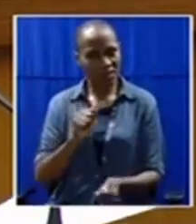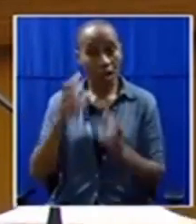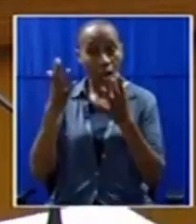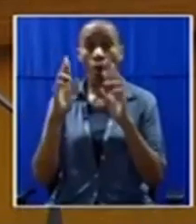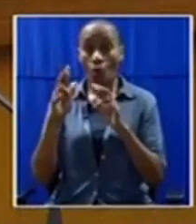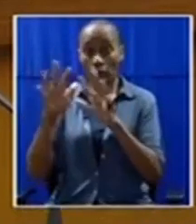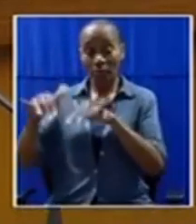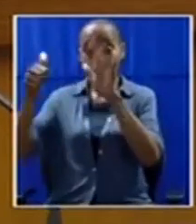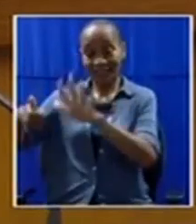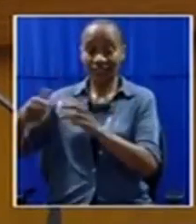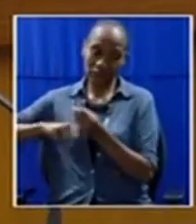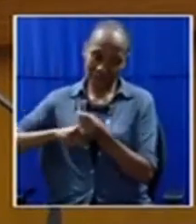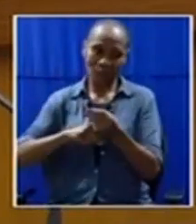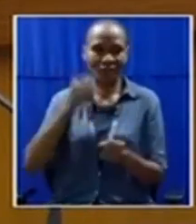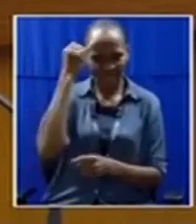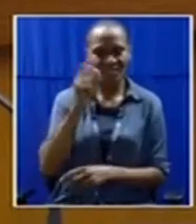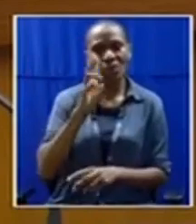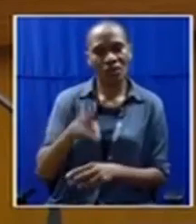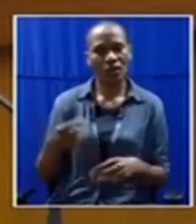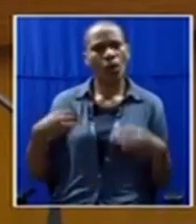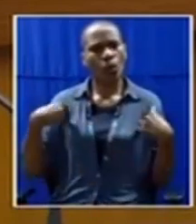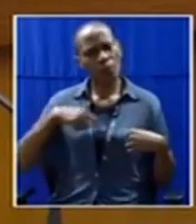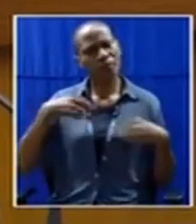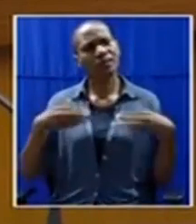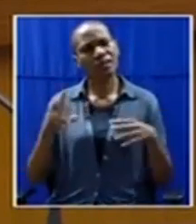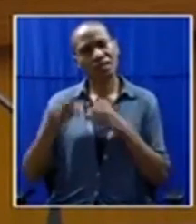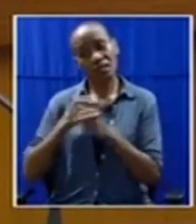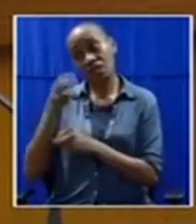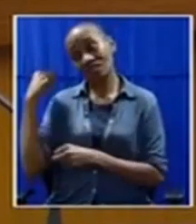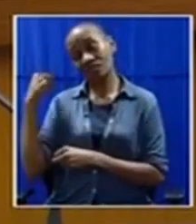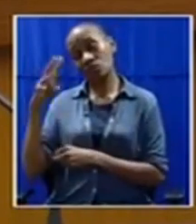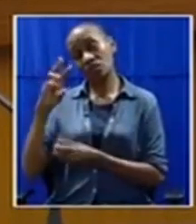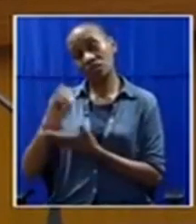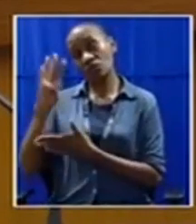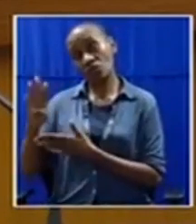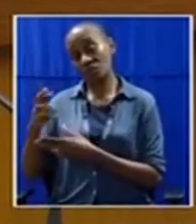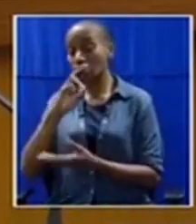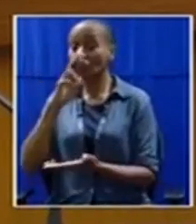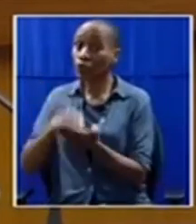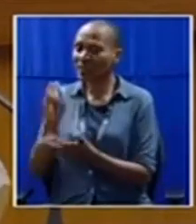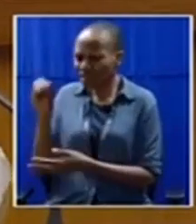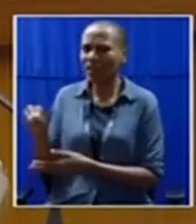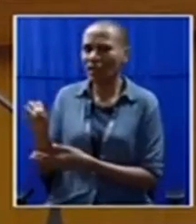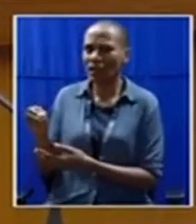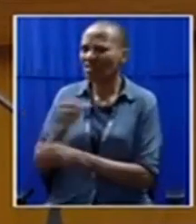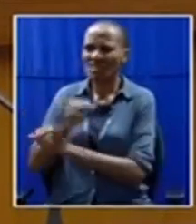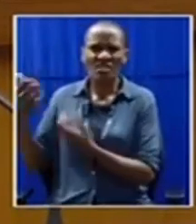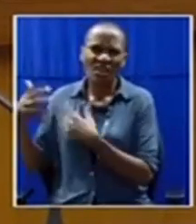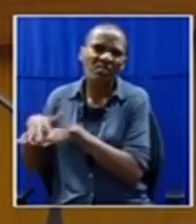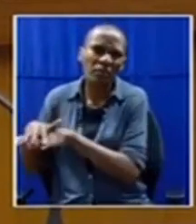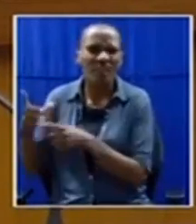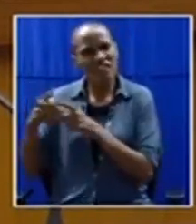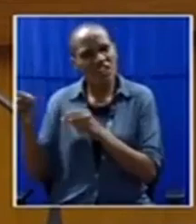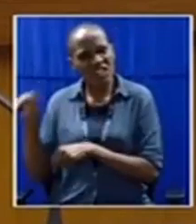Because we did start off in 2014 hoping that we would deal with those recommendations, but we didn't finish